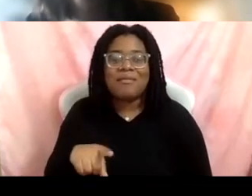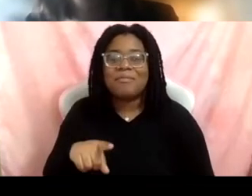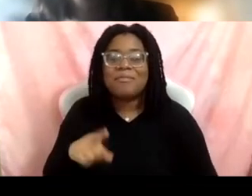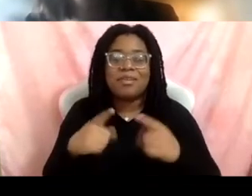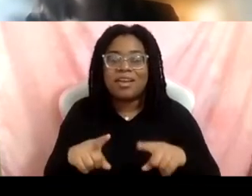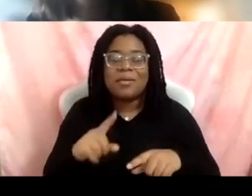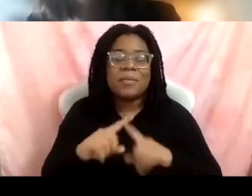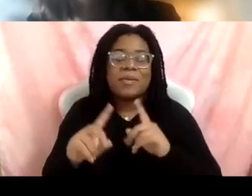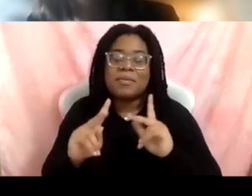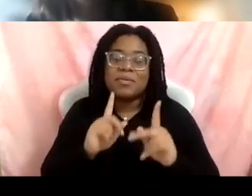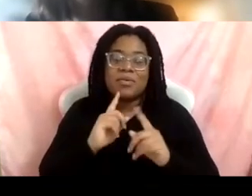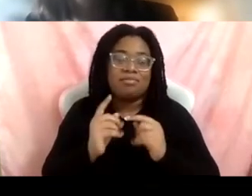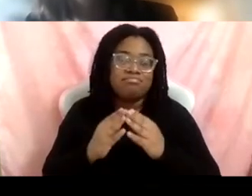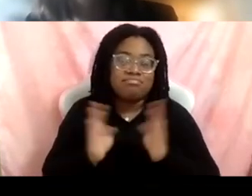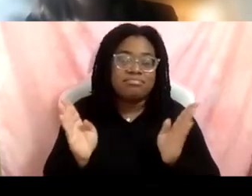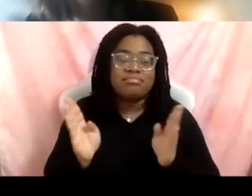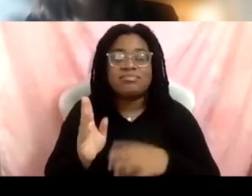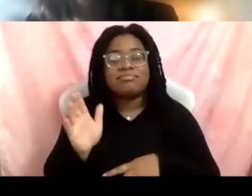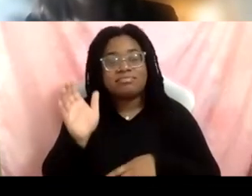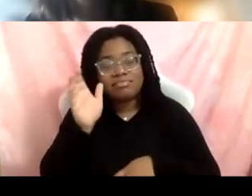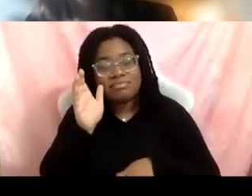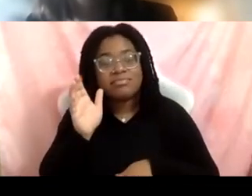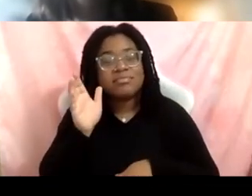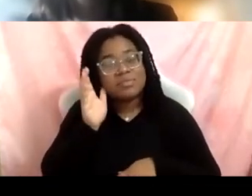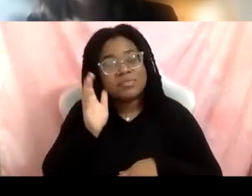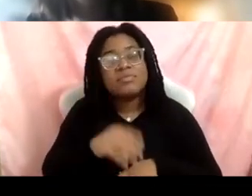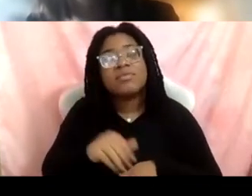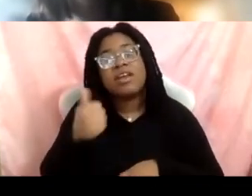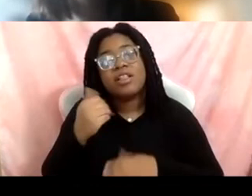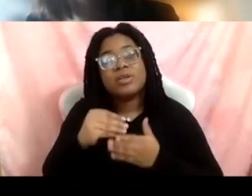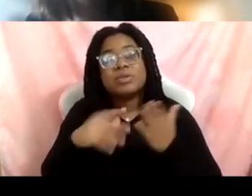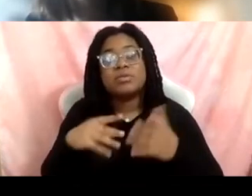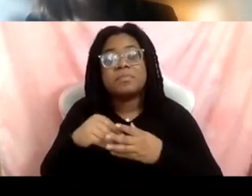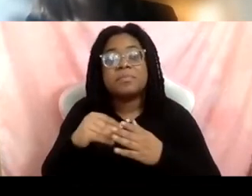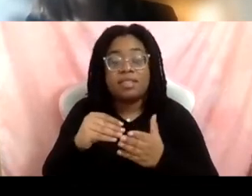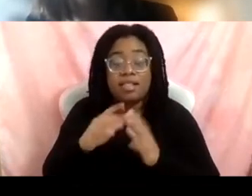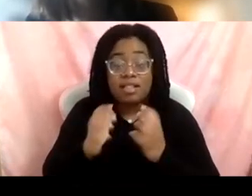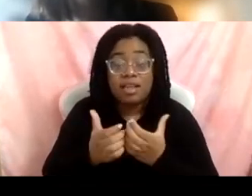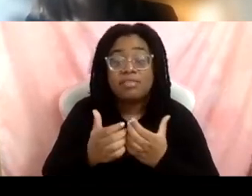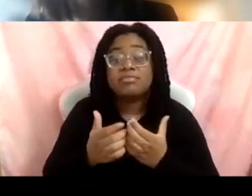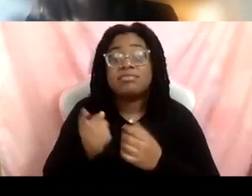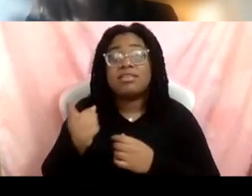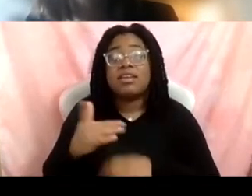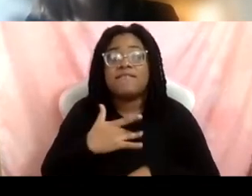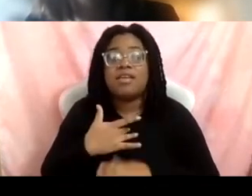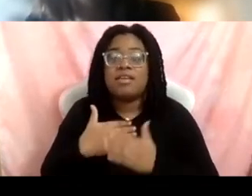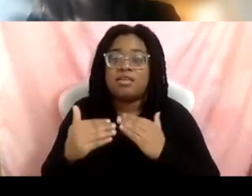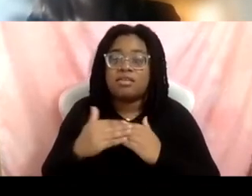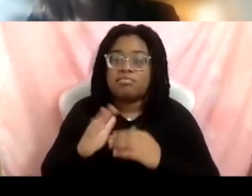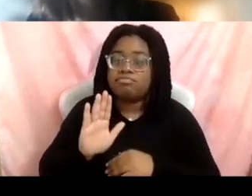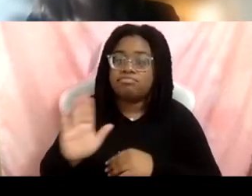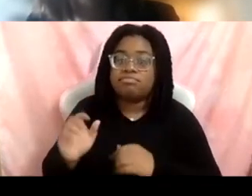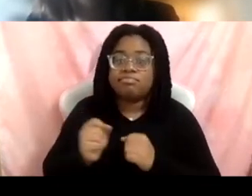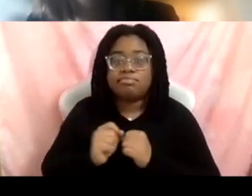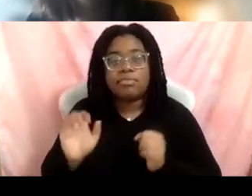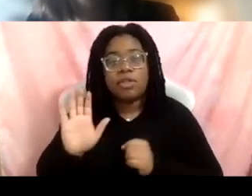people were very open, very receptive, and other students like in the class ended up, you know, feeling comfortable disclosing certain